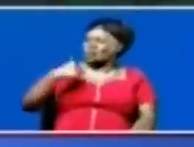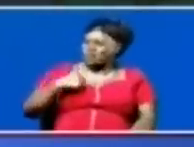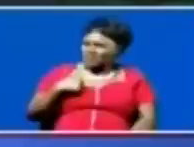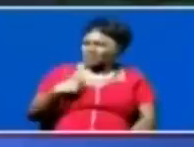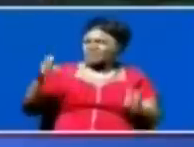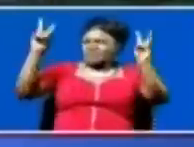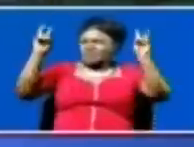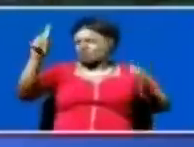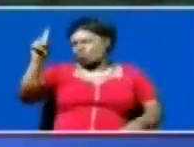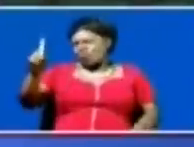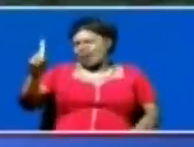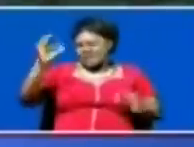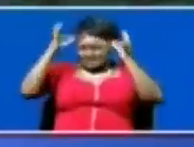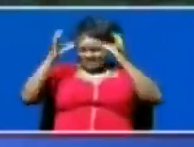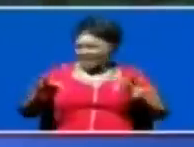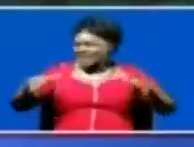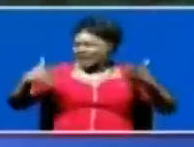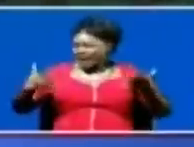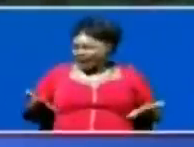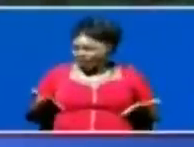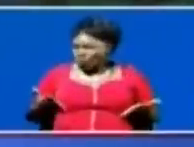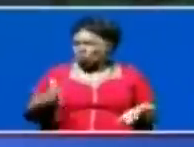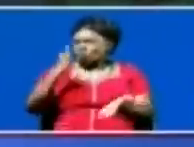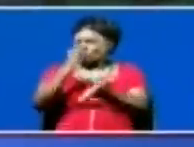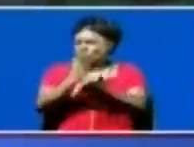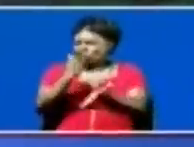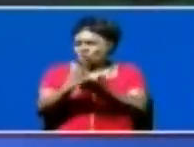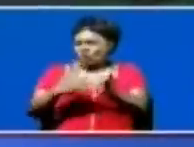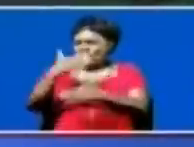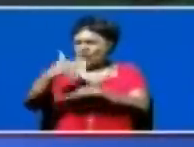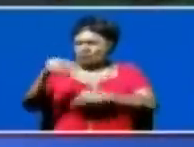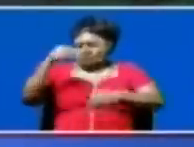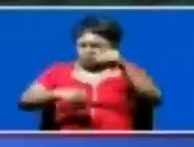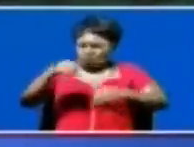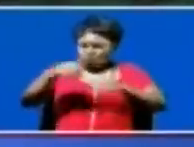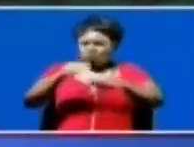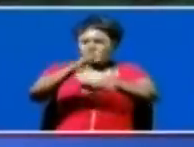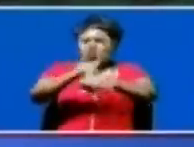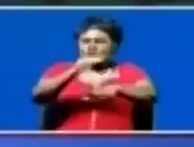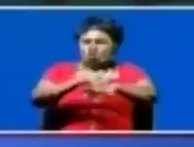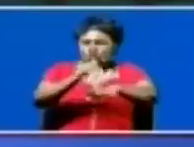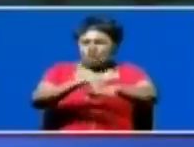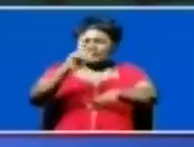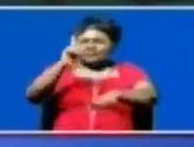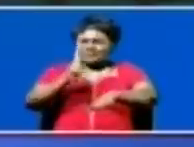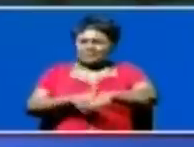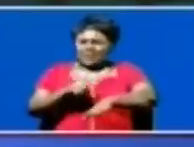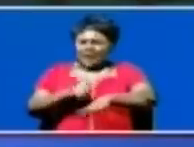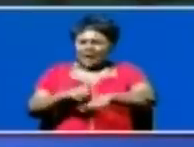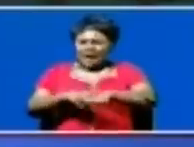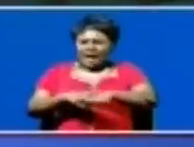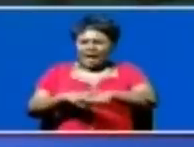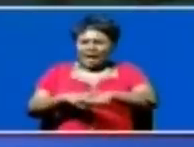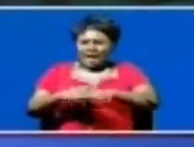of the issues you have to rule on is whether after a vote has been called and when there is no